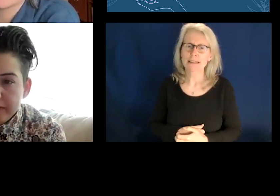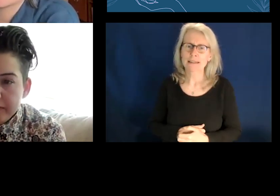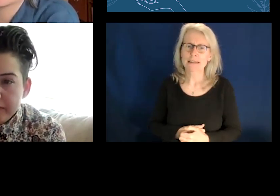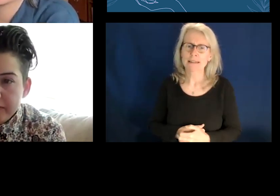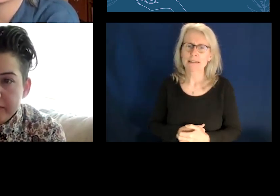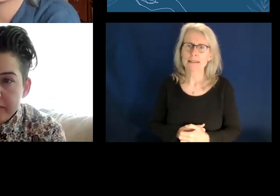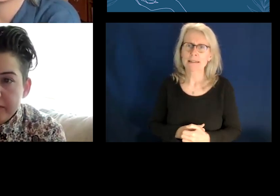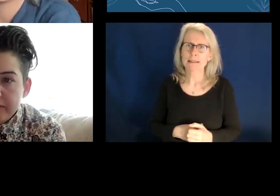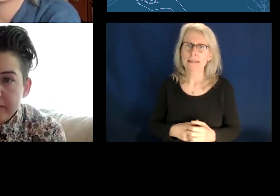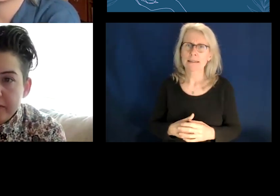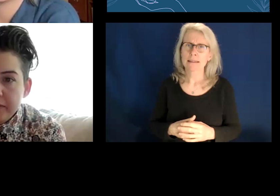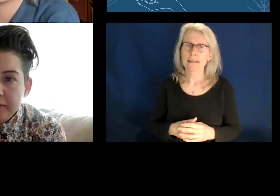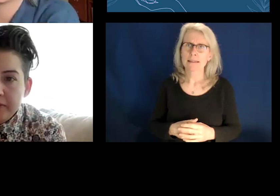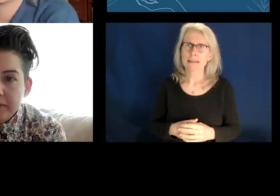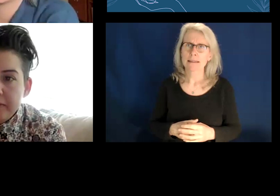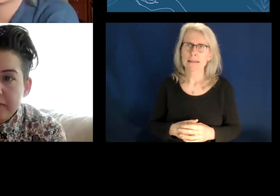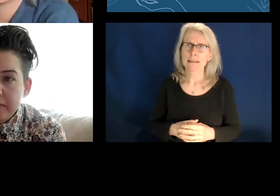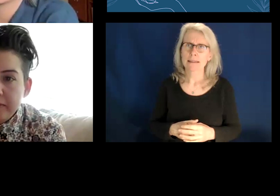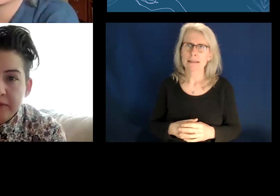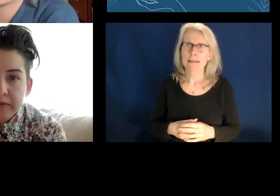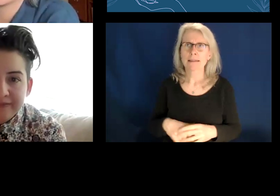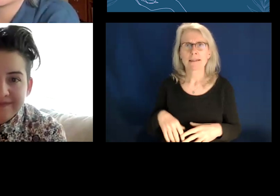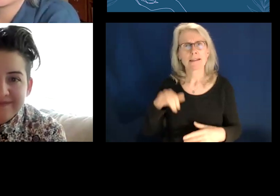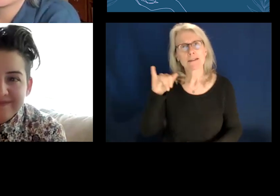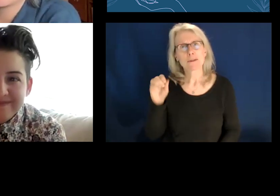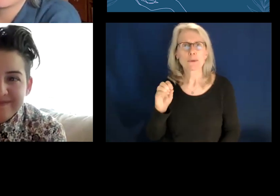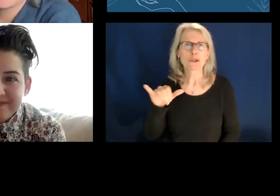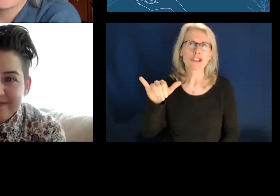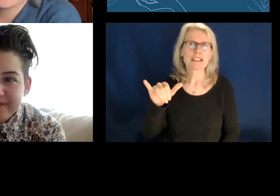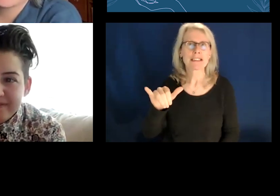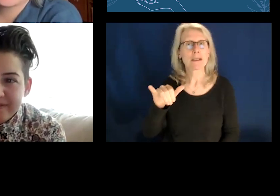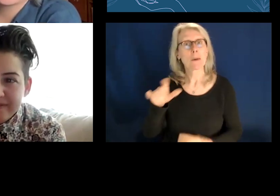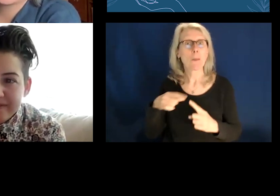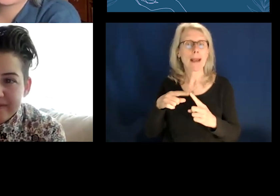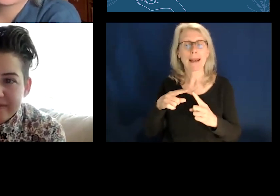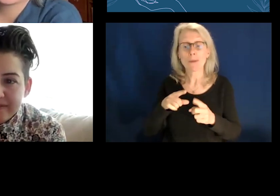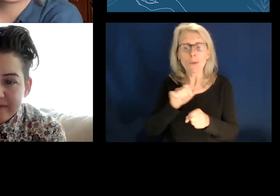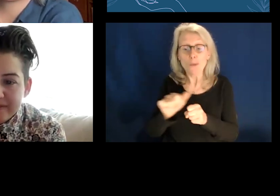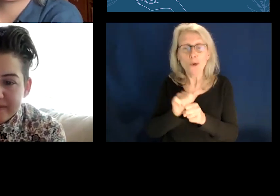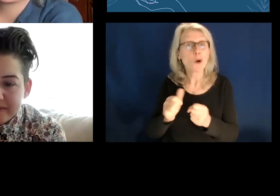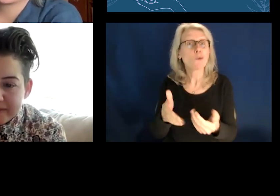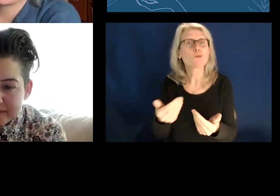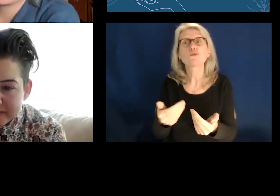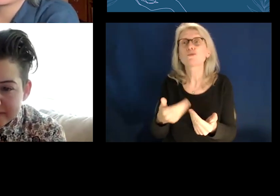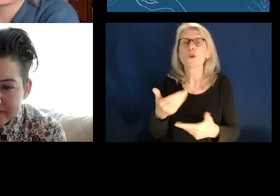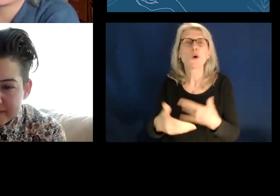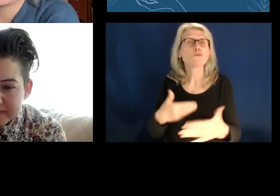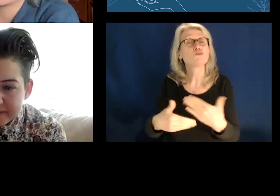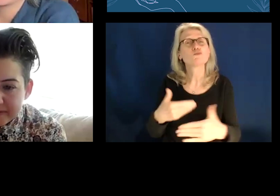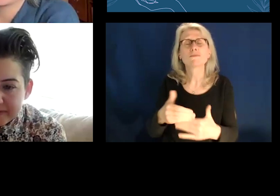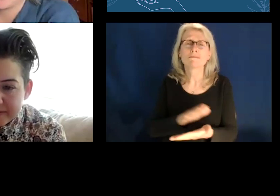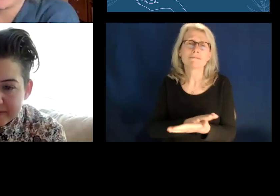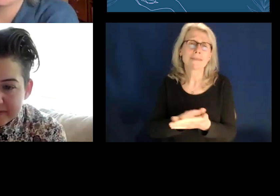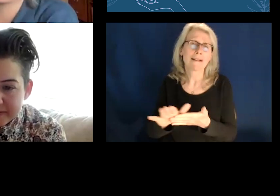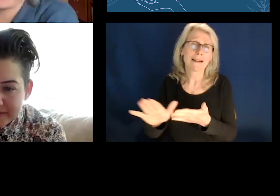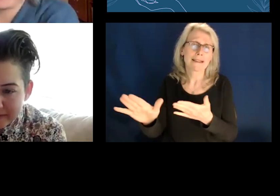So I think joy, yes, easy PC processes, awesome, amazing, but then also there are processes where, you know,